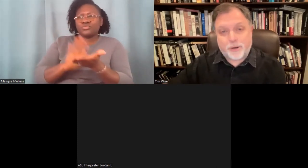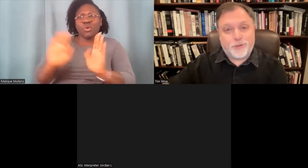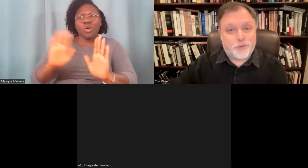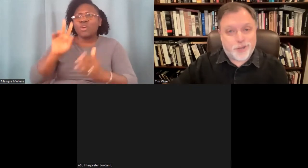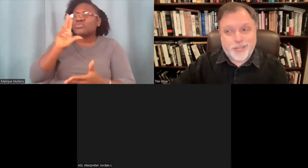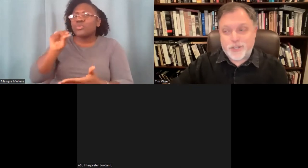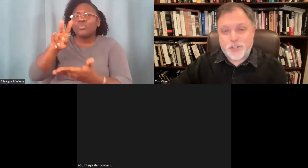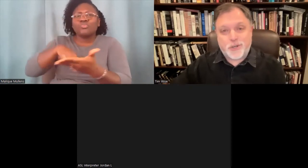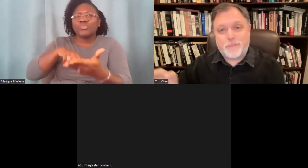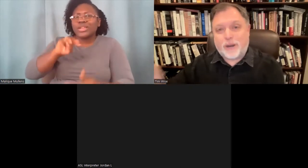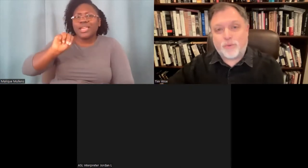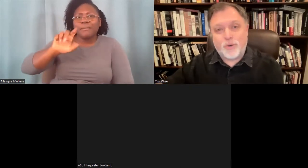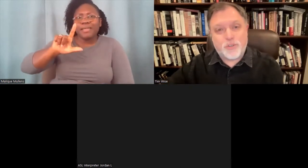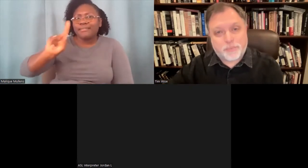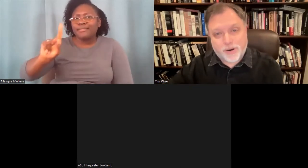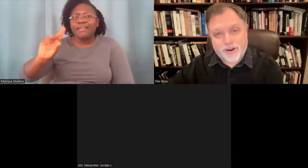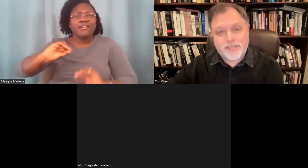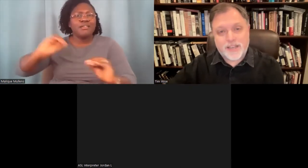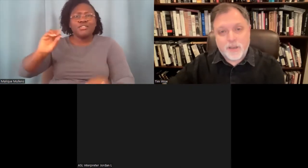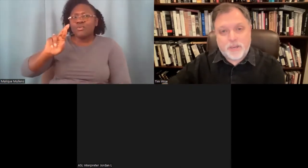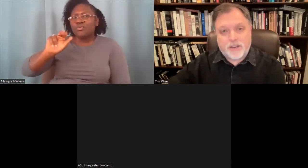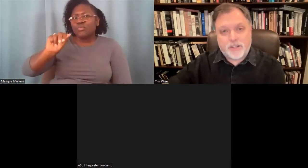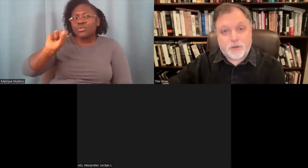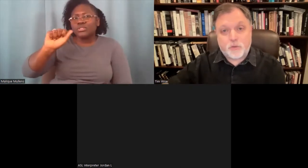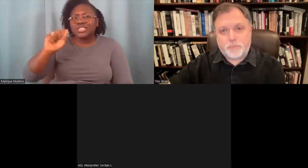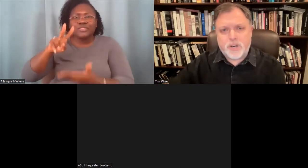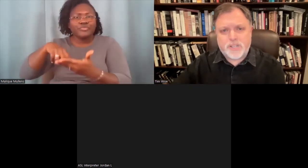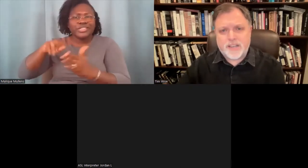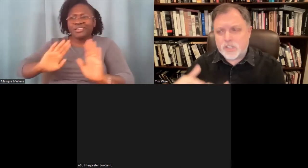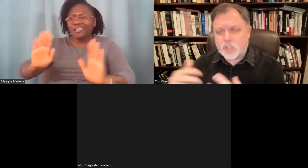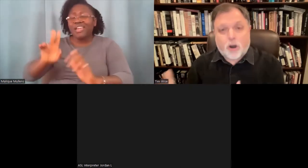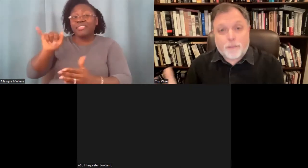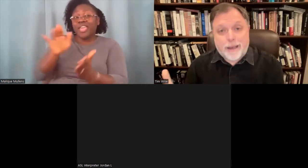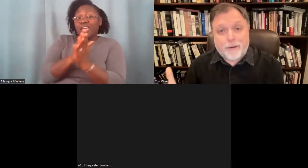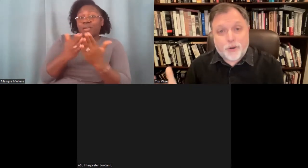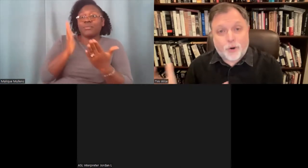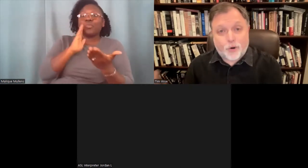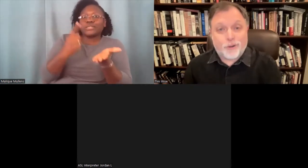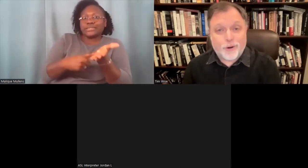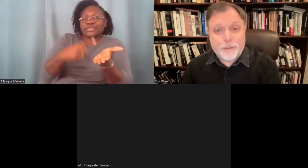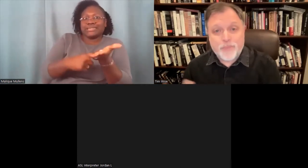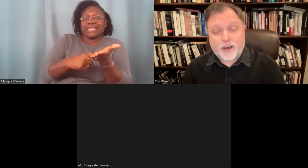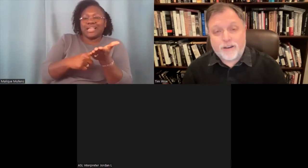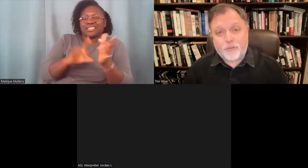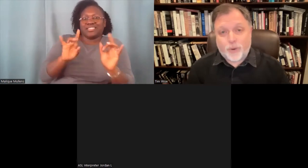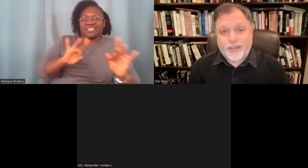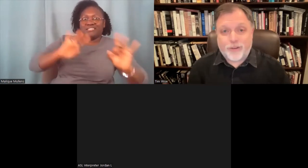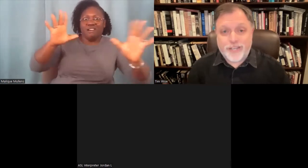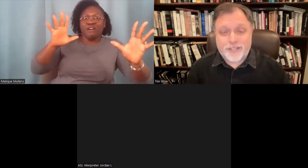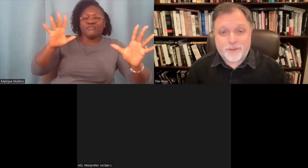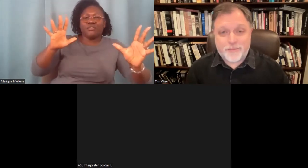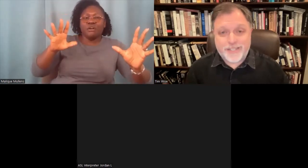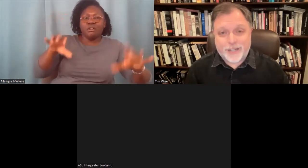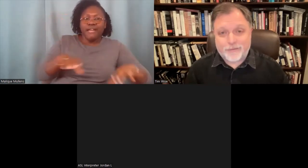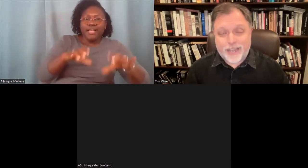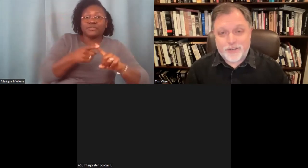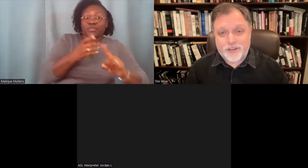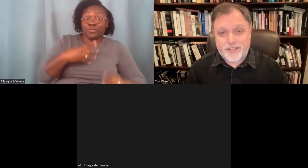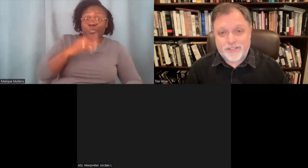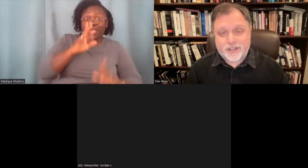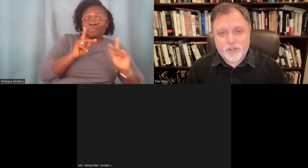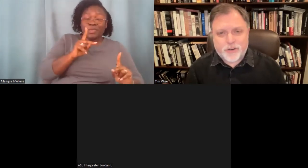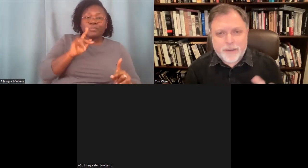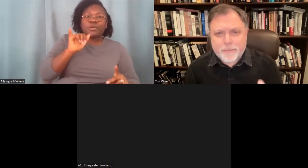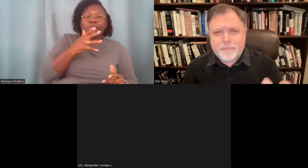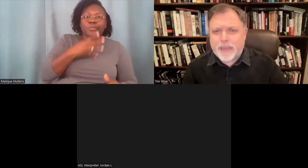about Martin Luther King Jr., about Rosa Parks, because those books talk about the horror of white racism and segregation